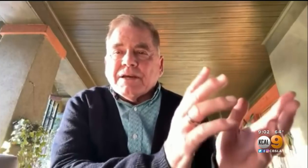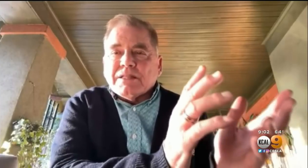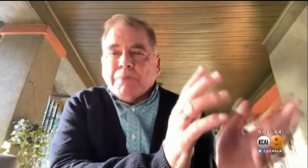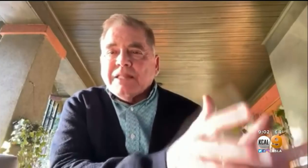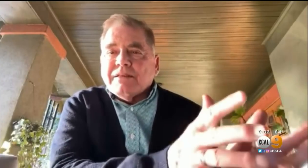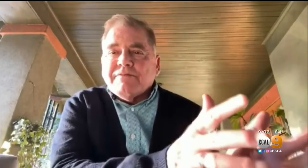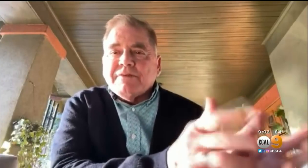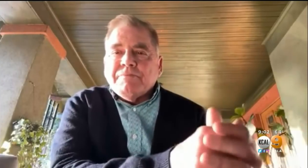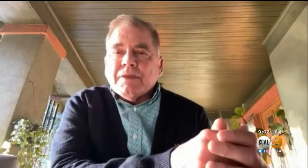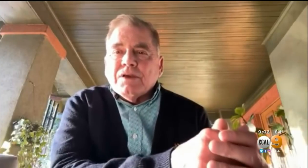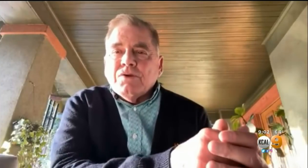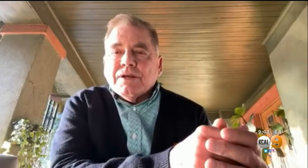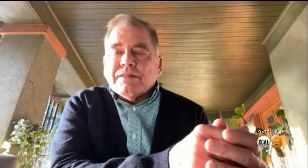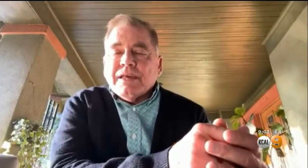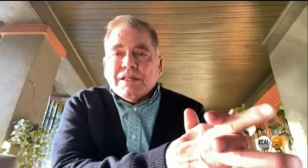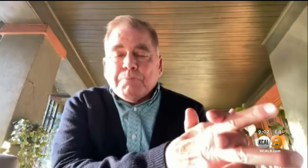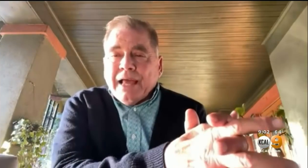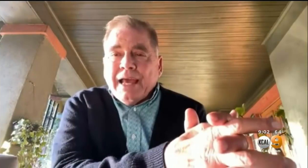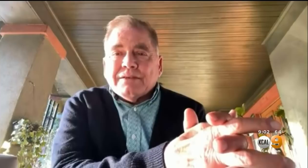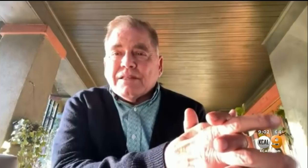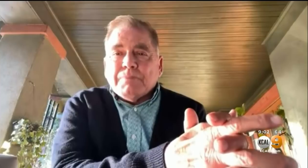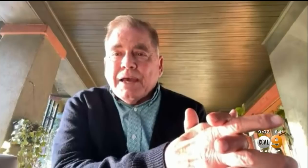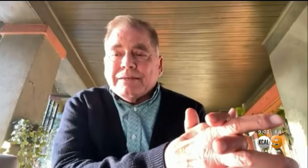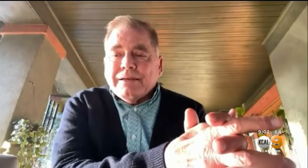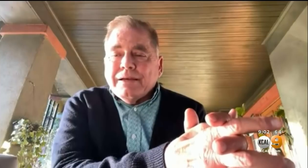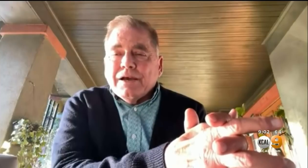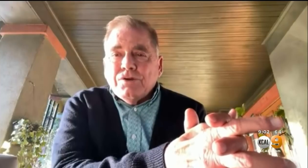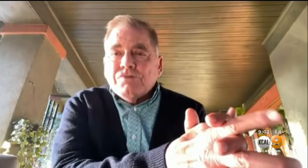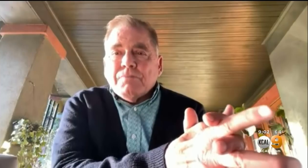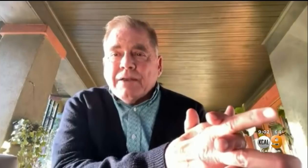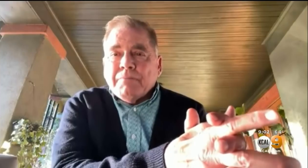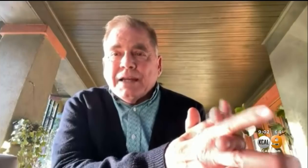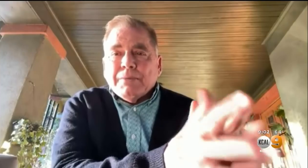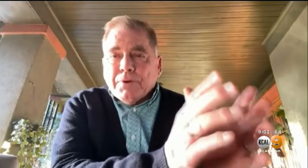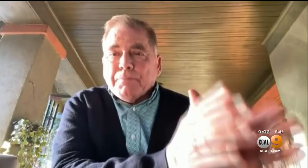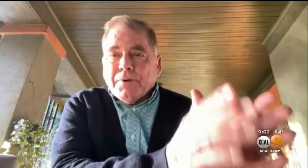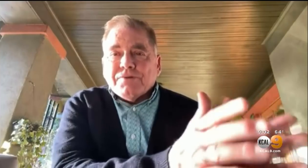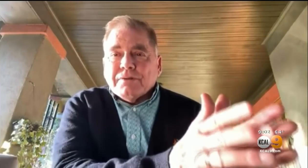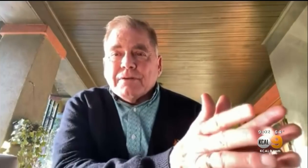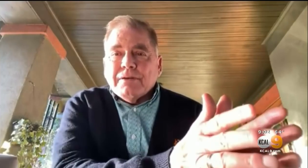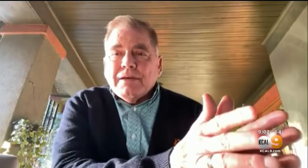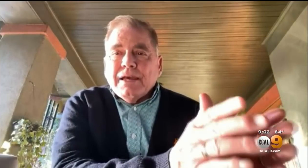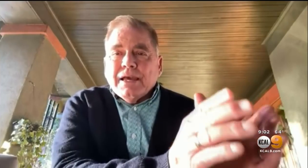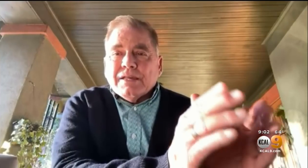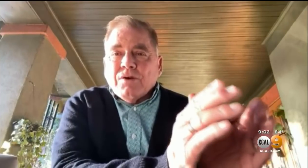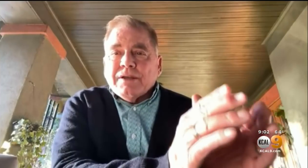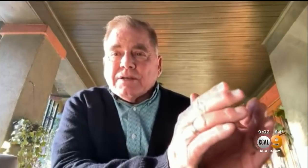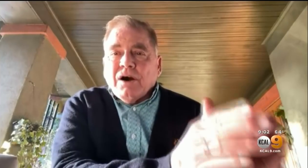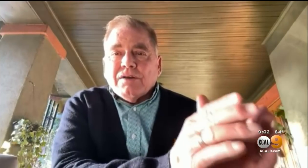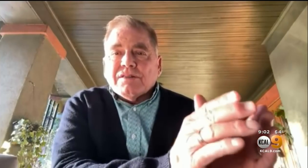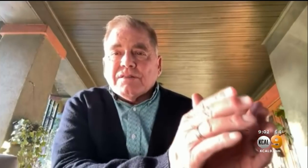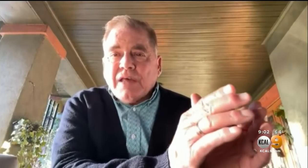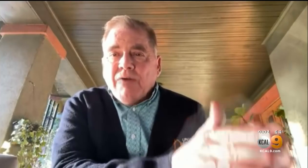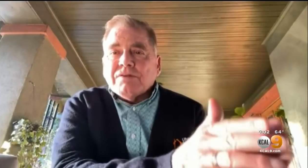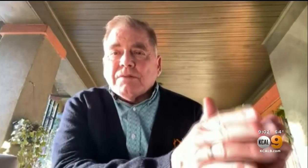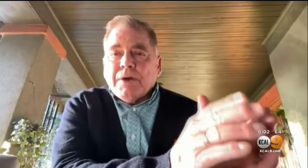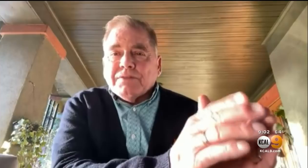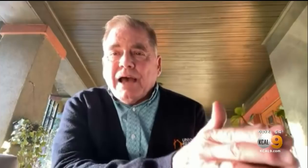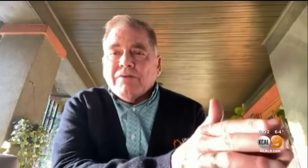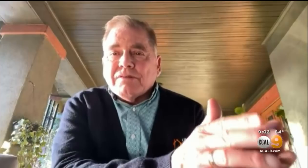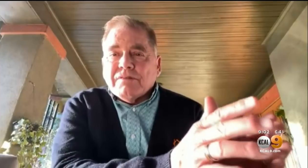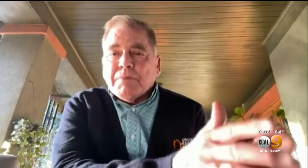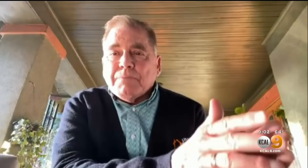very expensive units. This plan to spend a huge amount of money per person is going to cause thousands